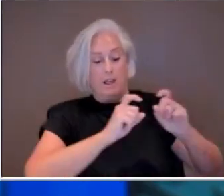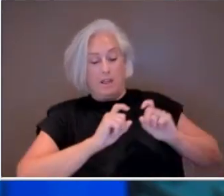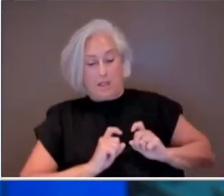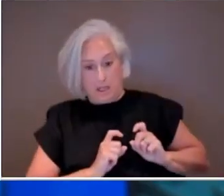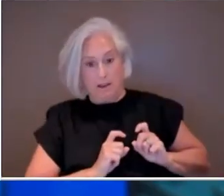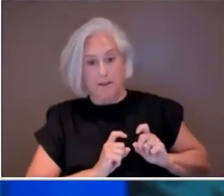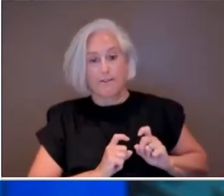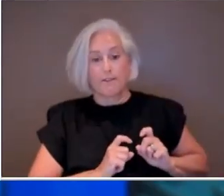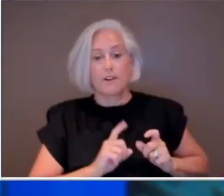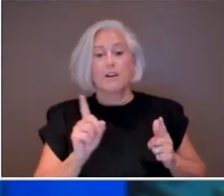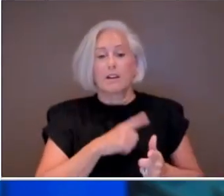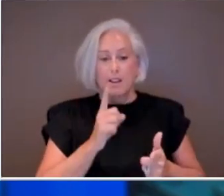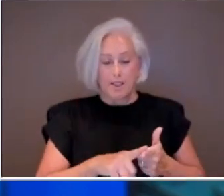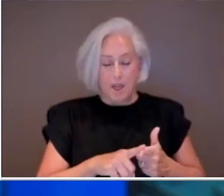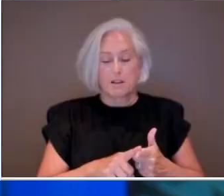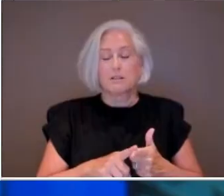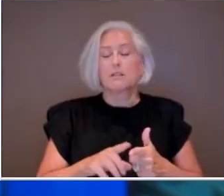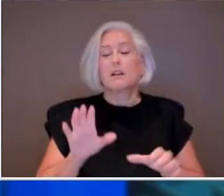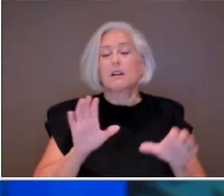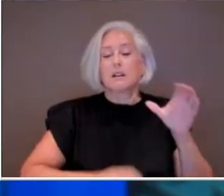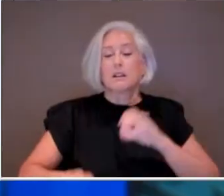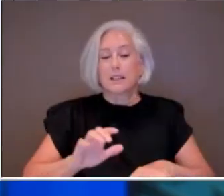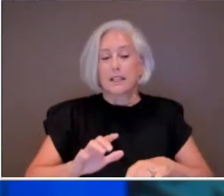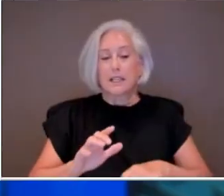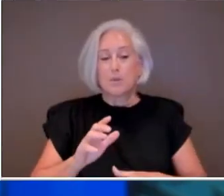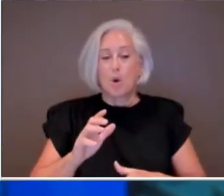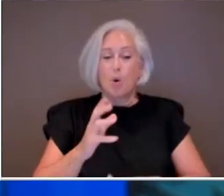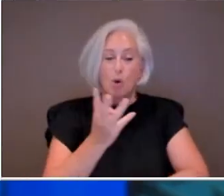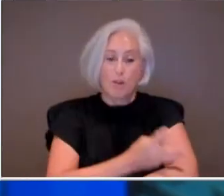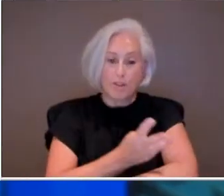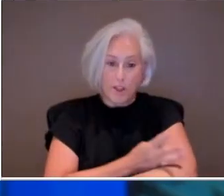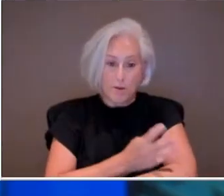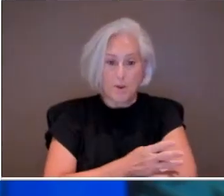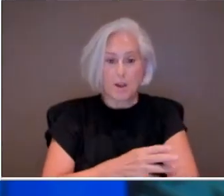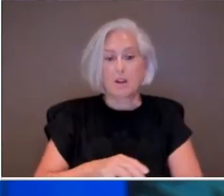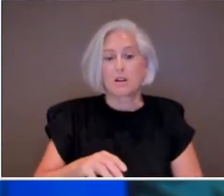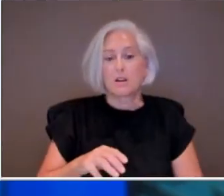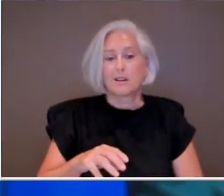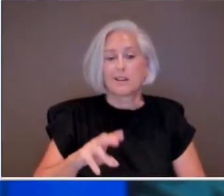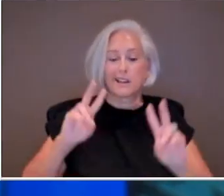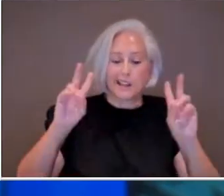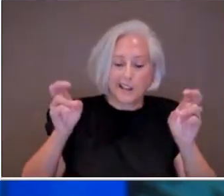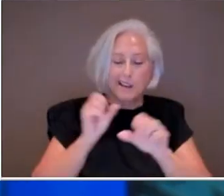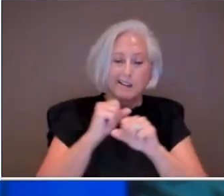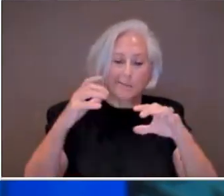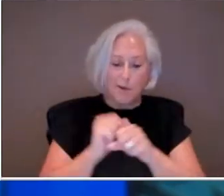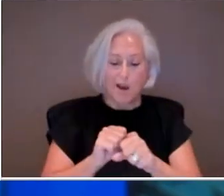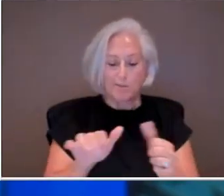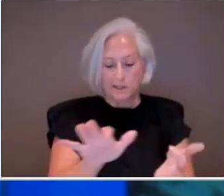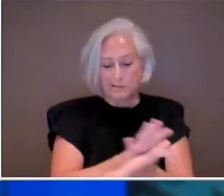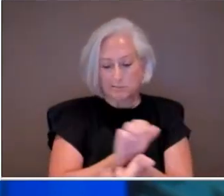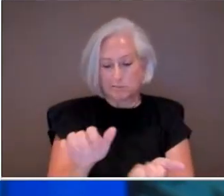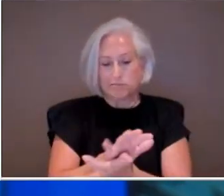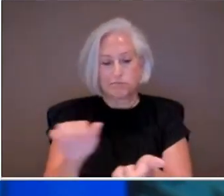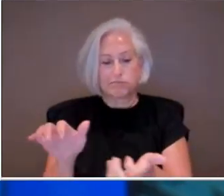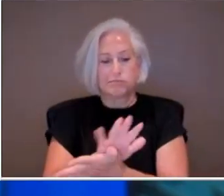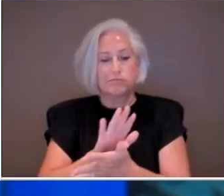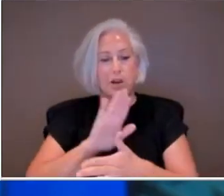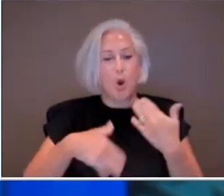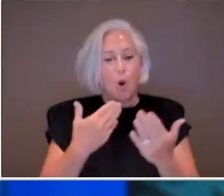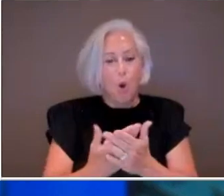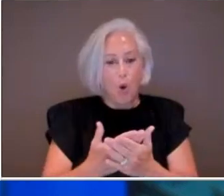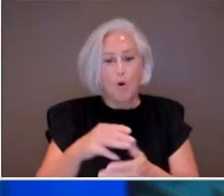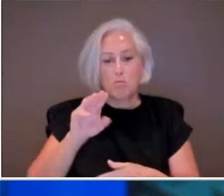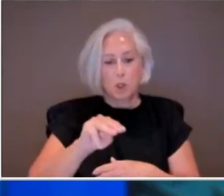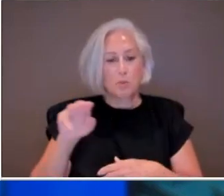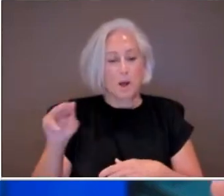chemotherapy itself, it's the main thing, the melphalan, or what we call the nuclear bomb, is the one that actually kind of eliminates the myeloma cells. And